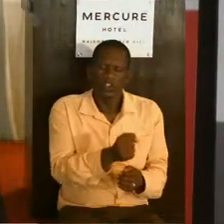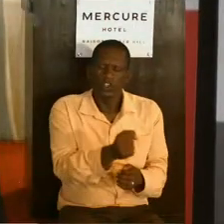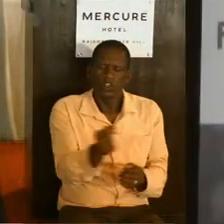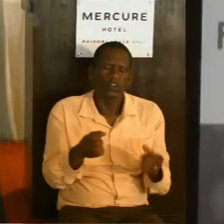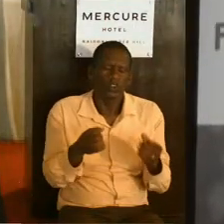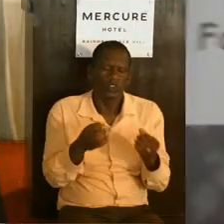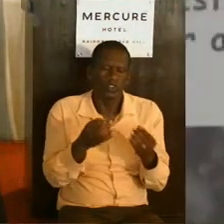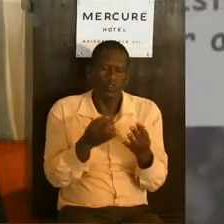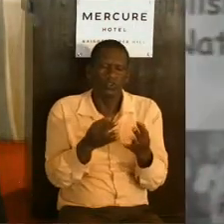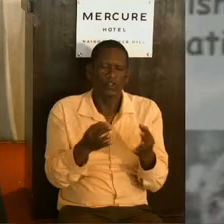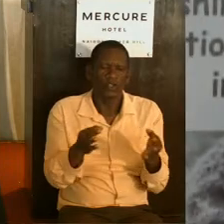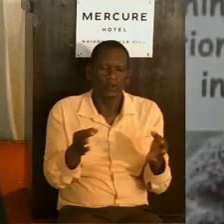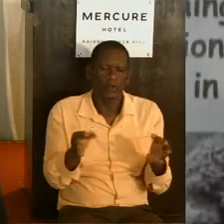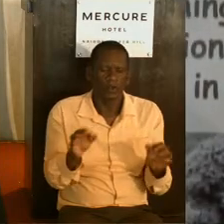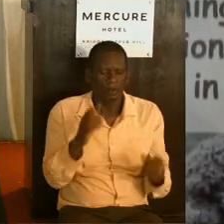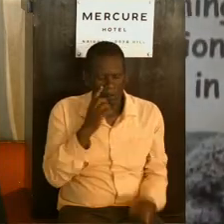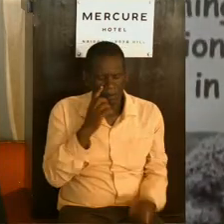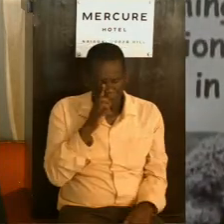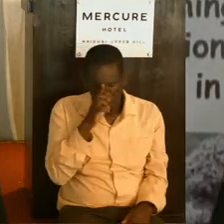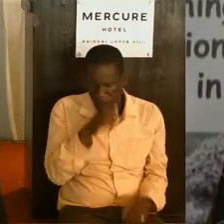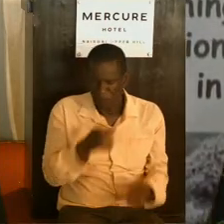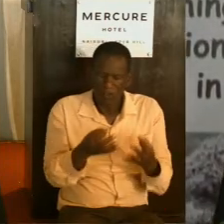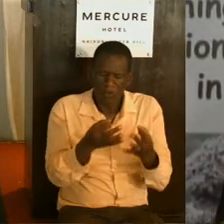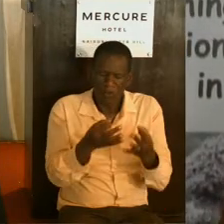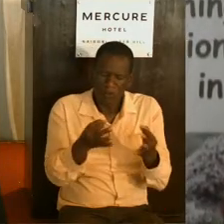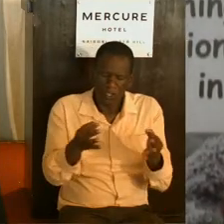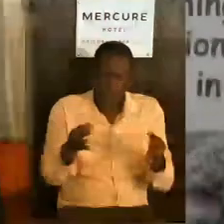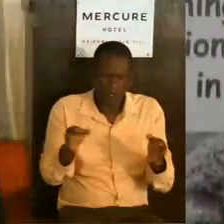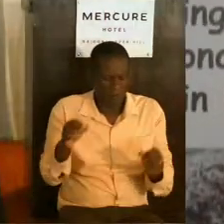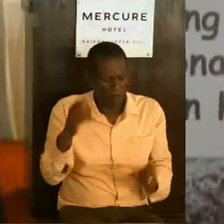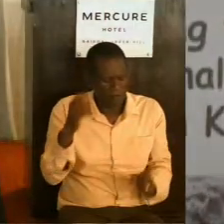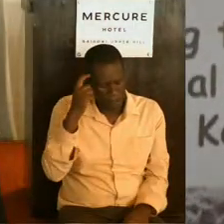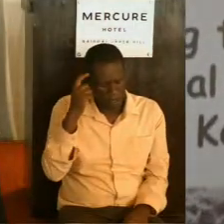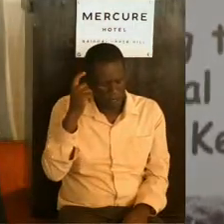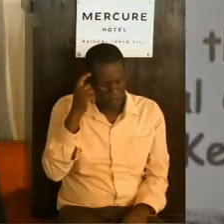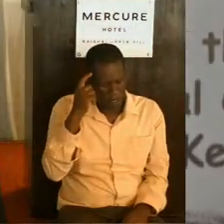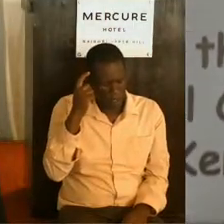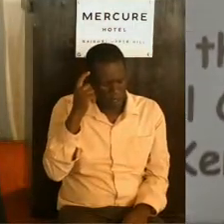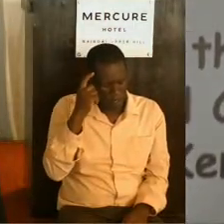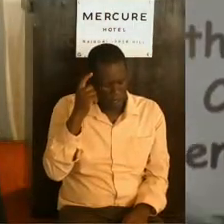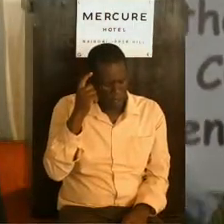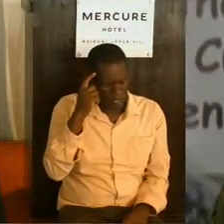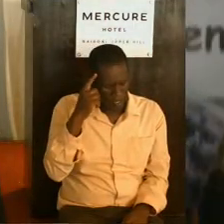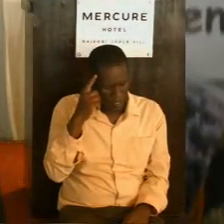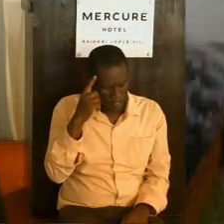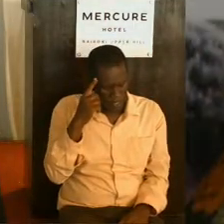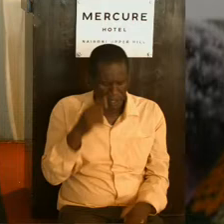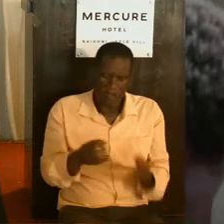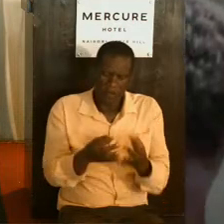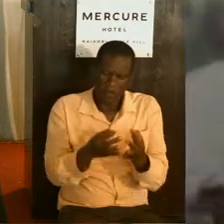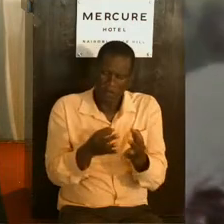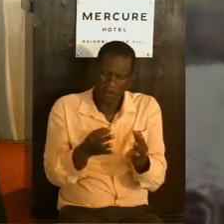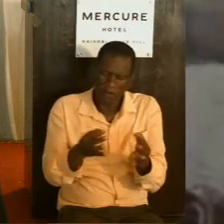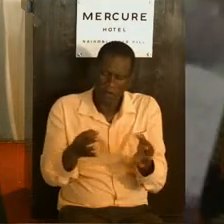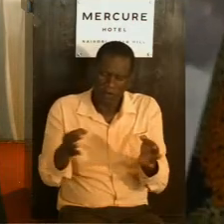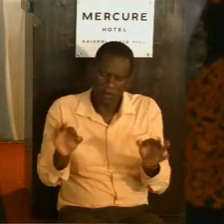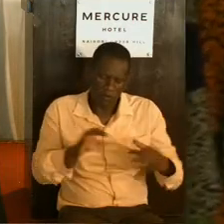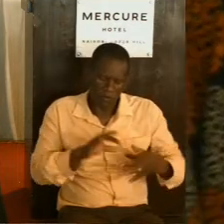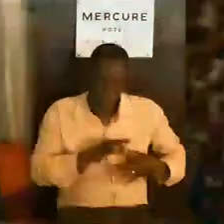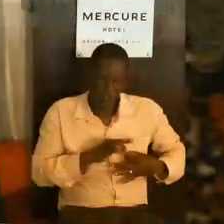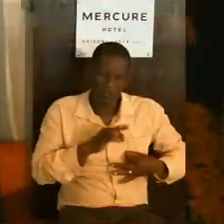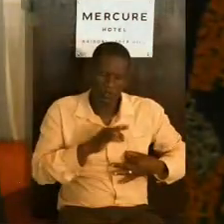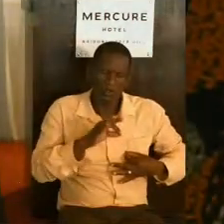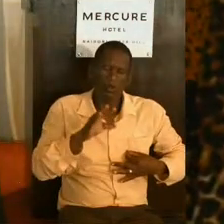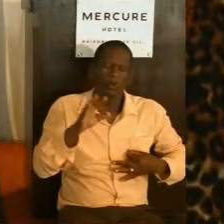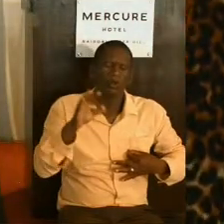of freedom freedom of the Mind freedom of the